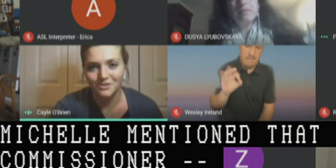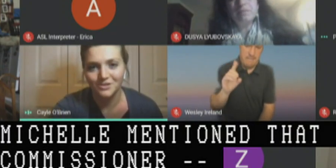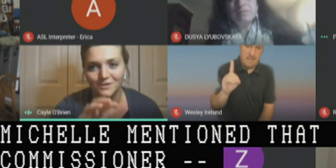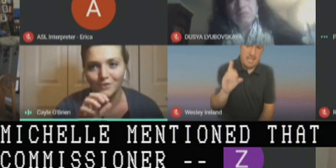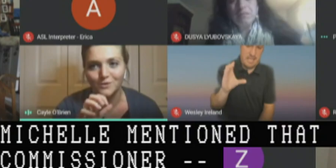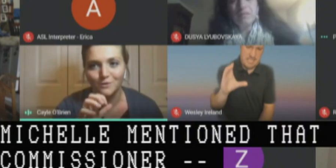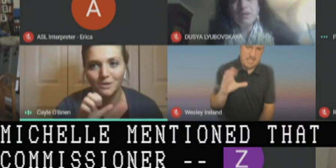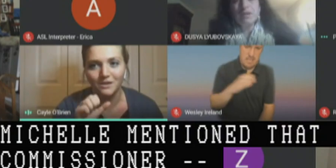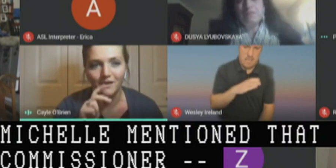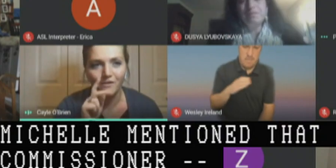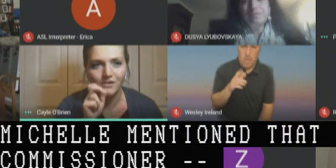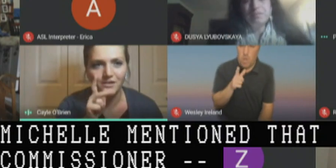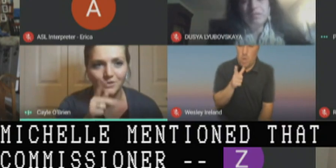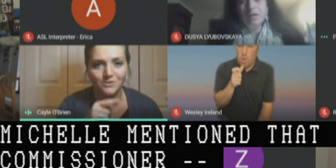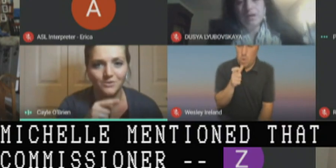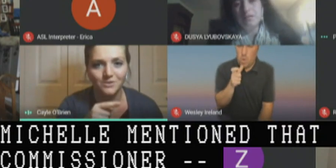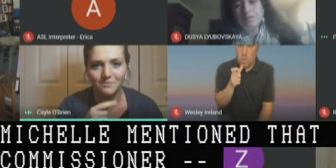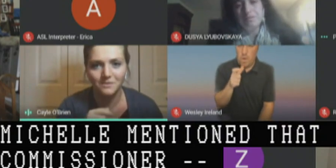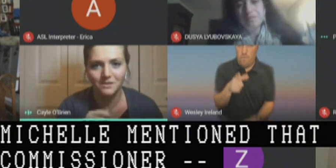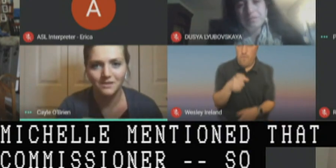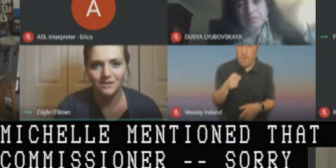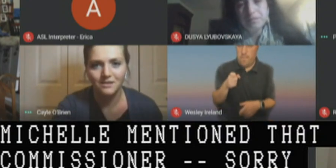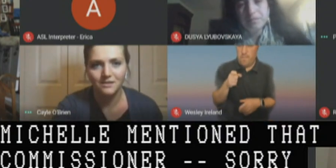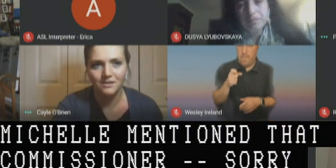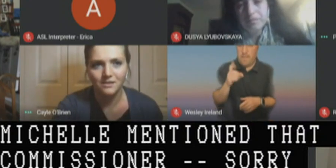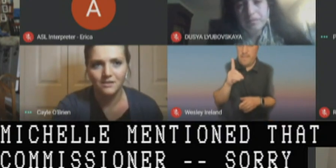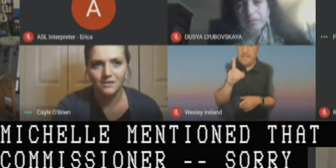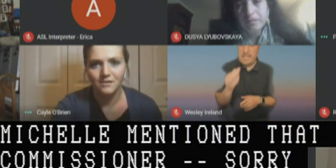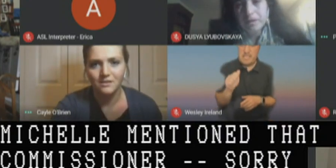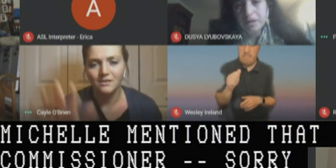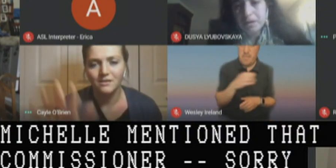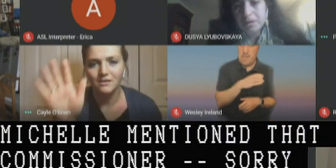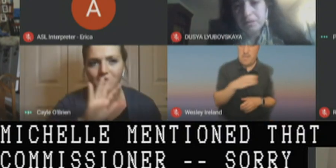sorry, that just froze for me. Erica, can you see him?